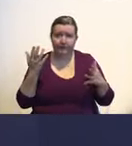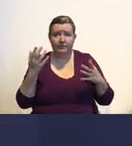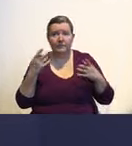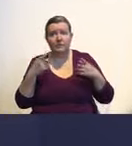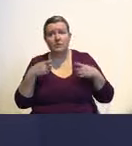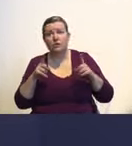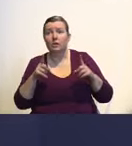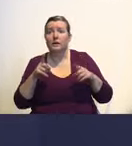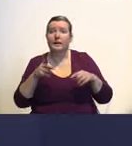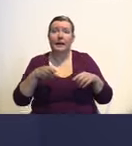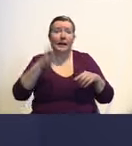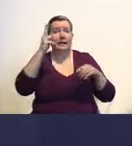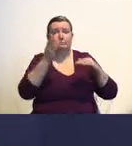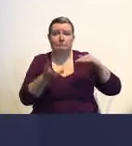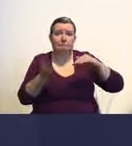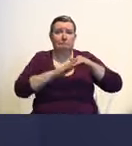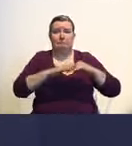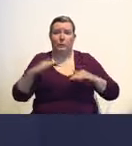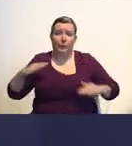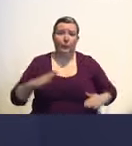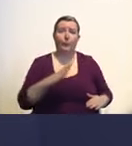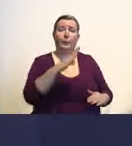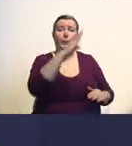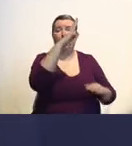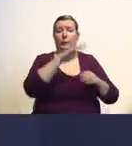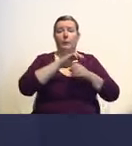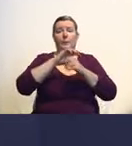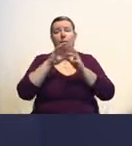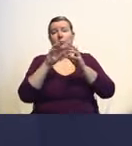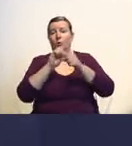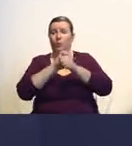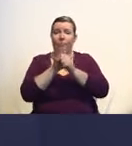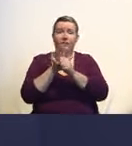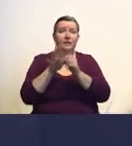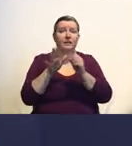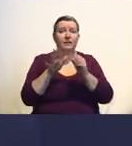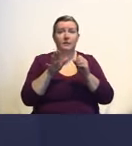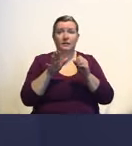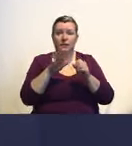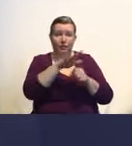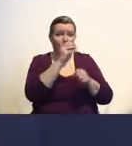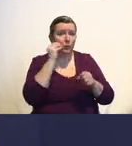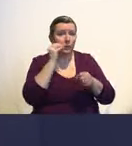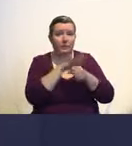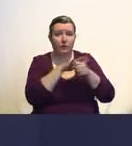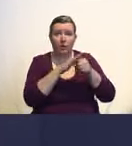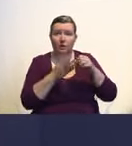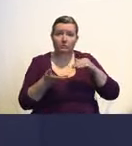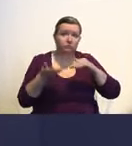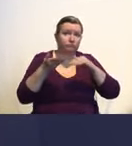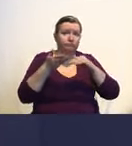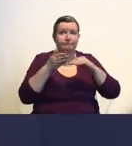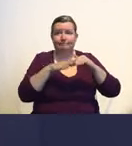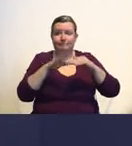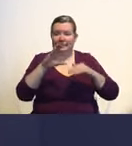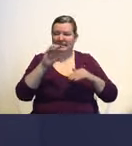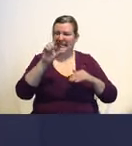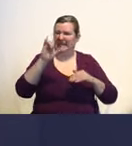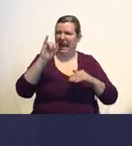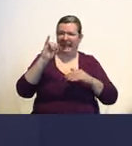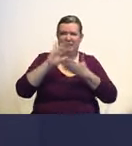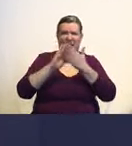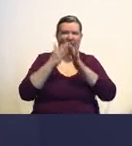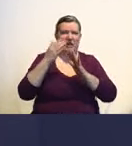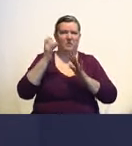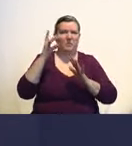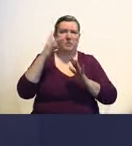elevated community transmission, when the COVID-19 activity level index, the Cali score, is elevated to orange or